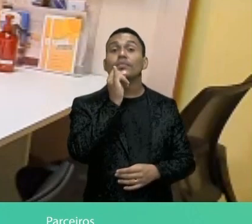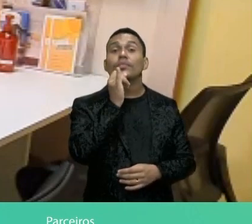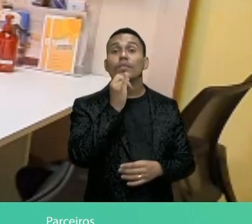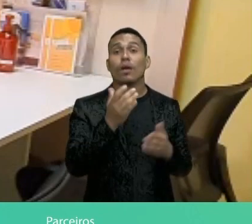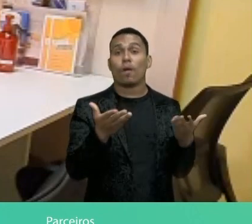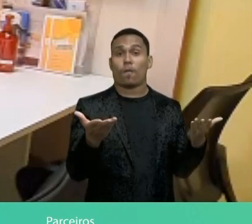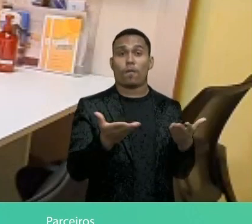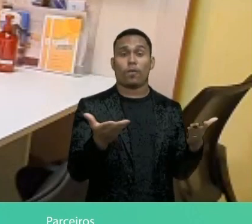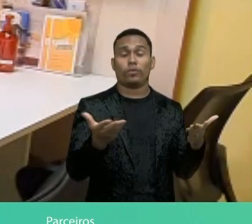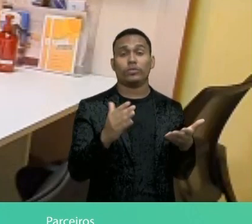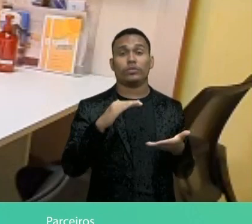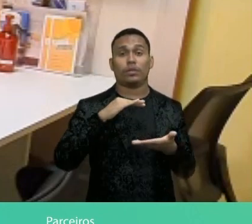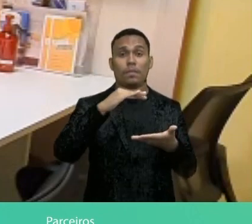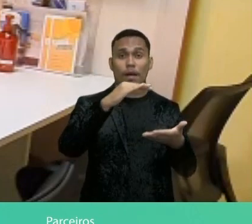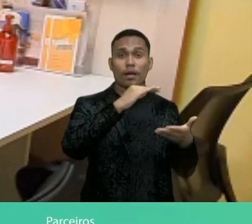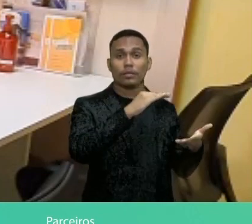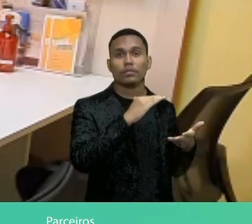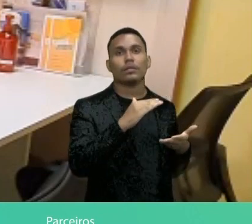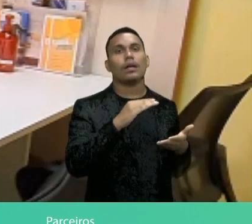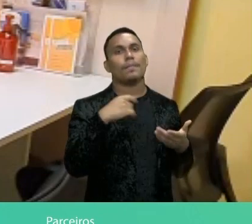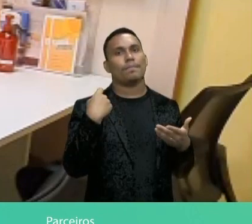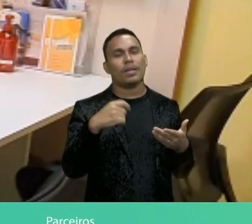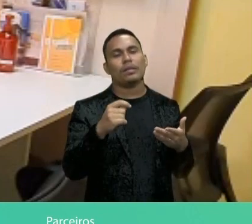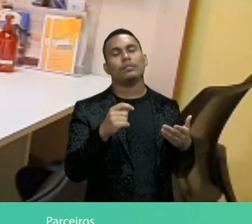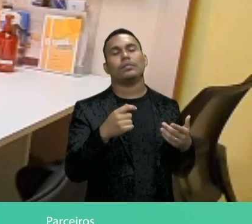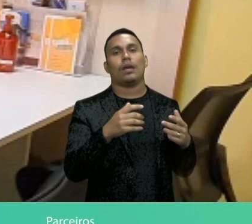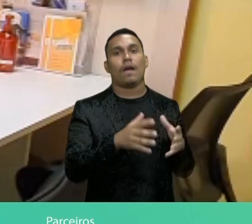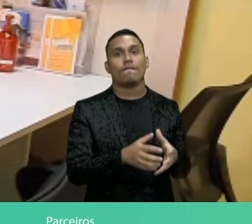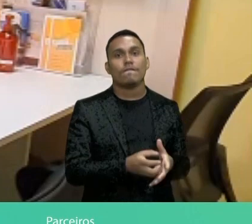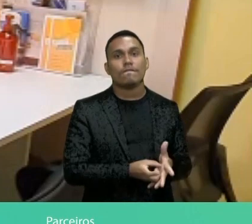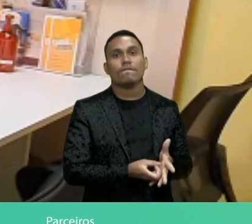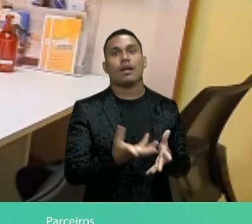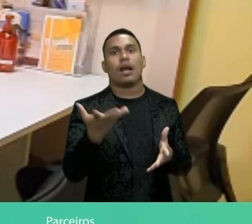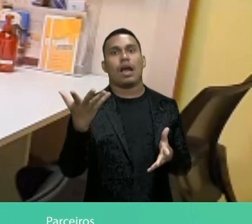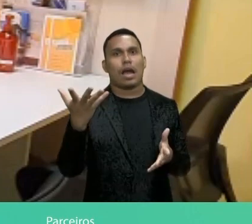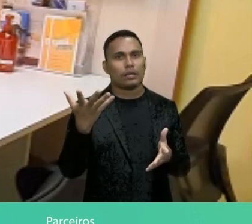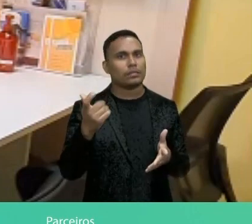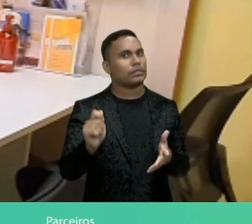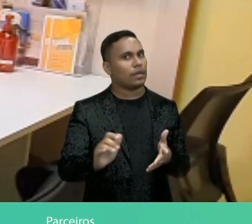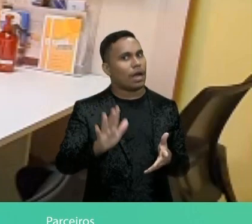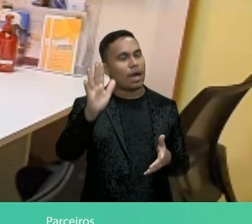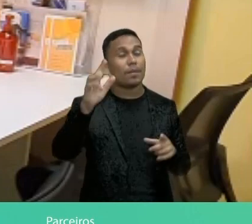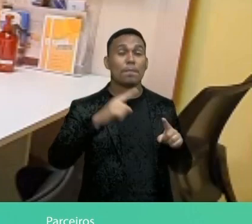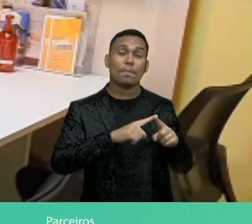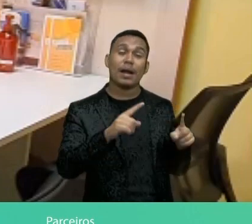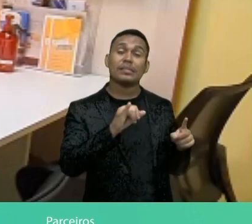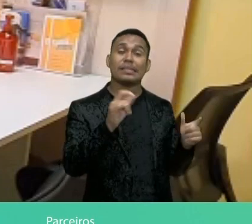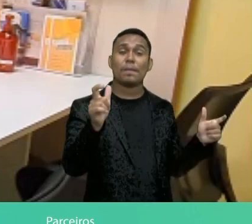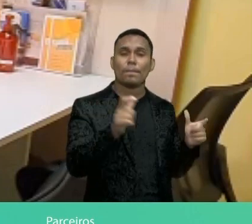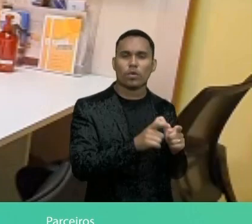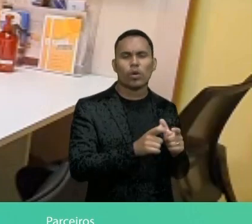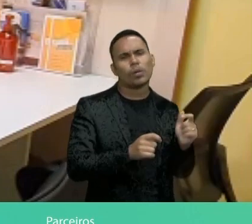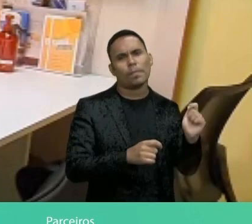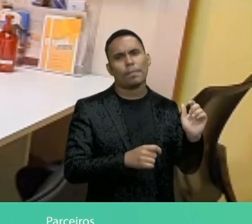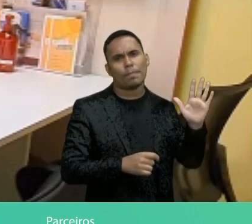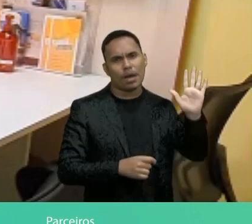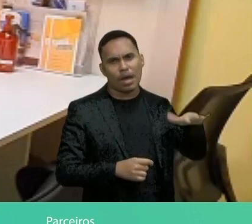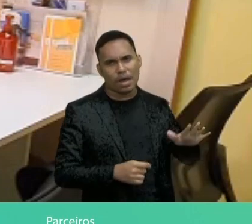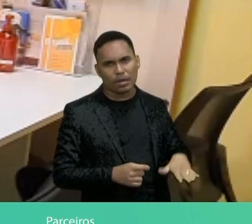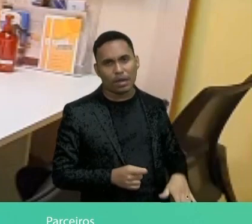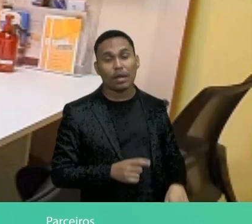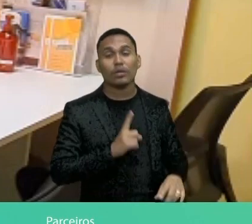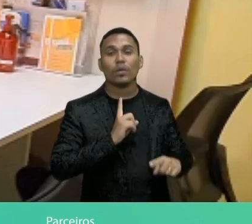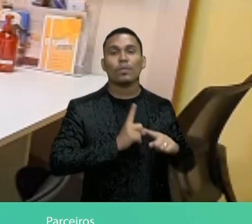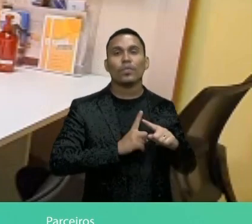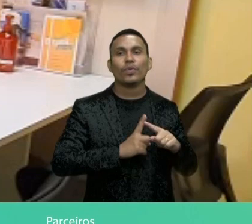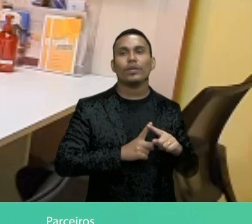Ele é maior do que se você produzir esse eletrolisador em maior escala. A escala do equipamento, ela traz ganho